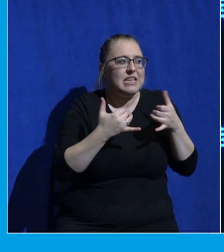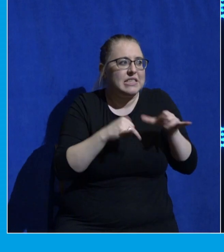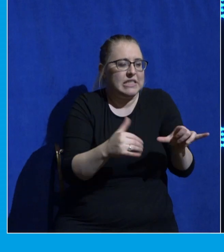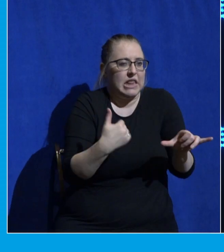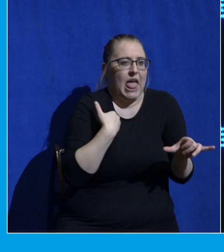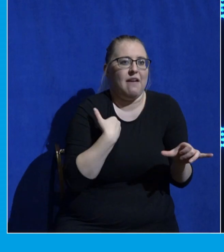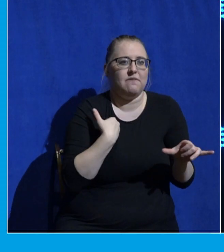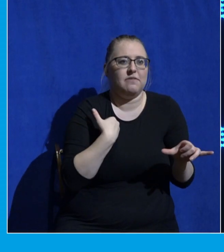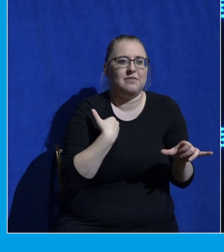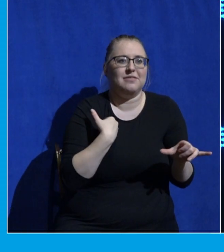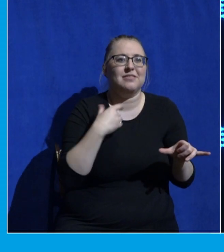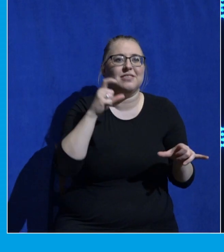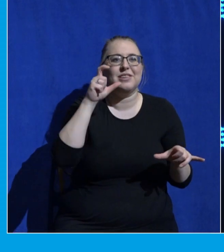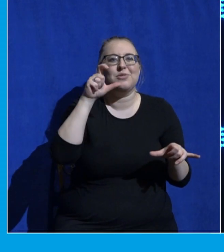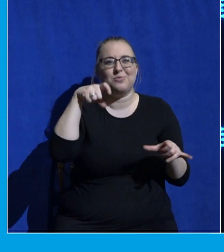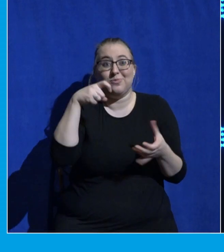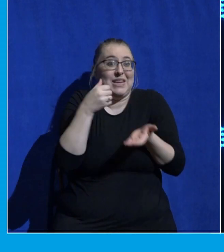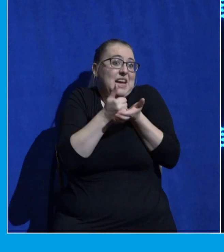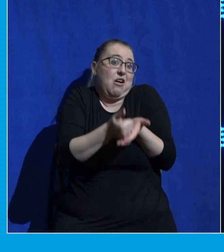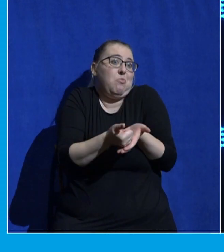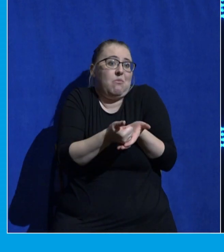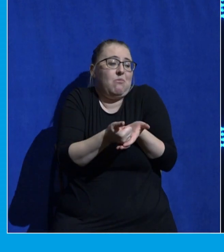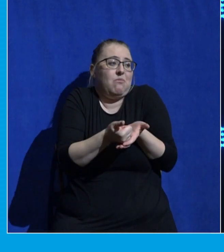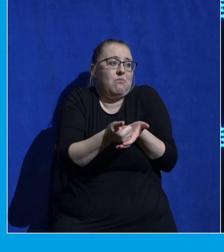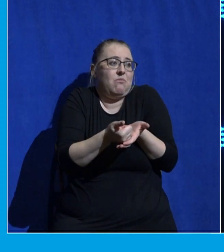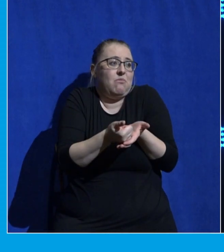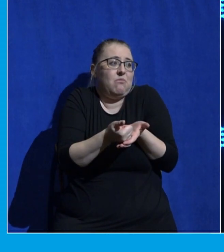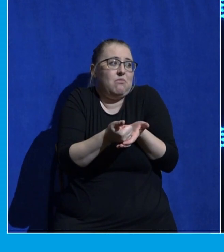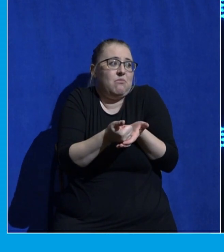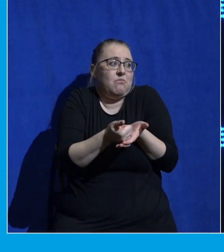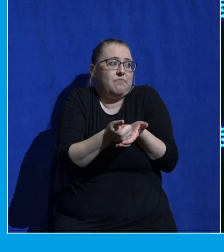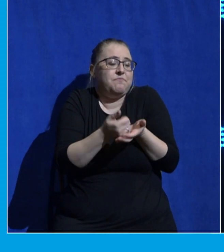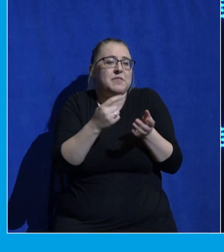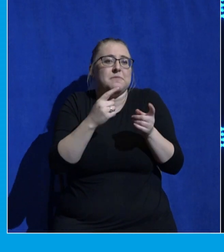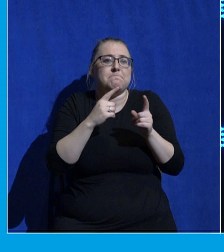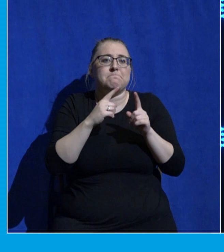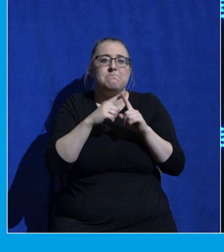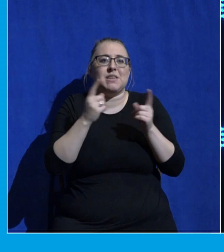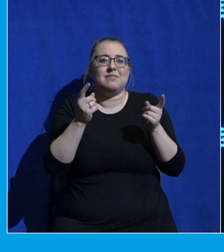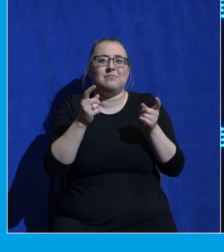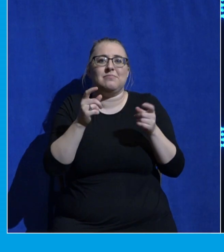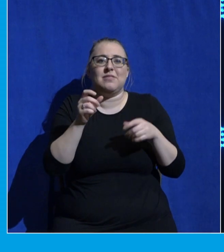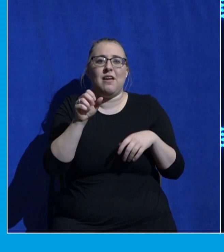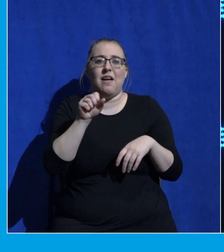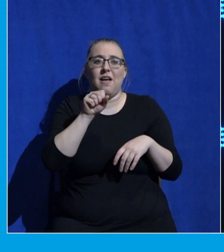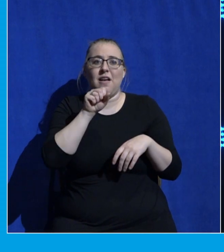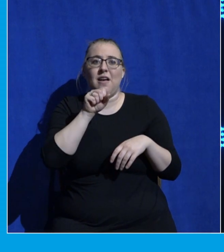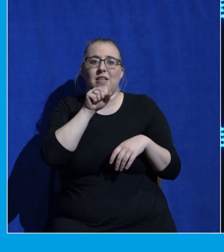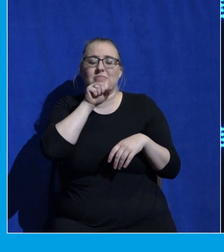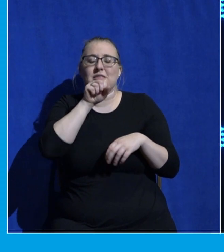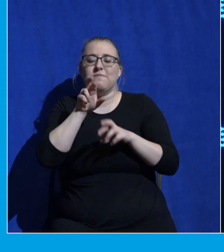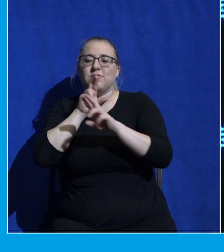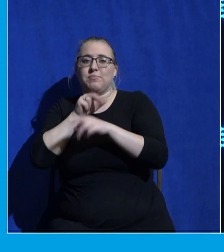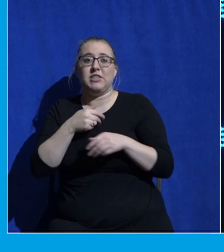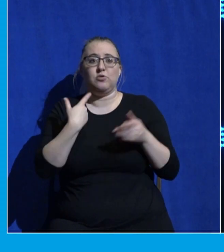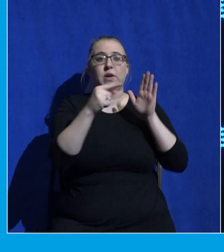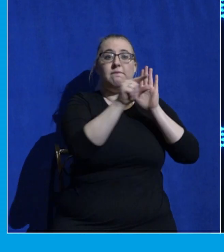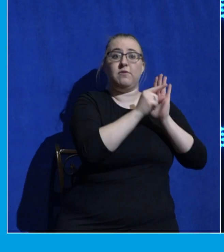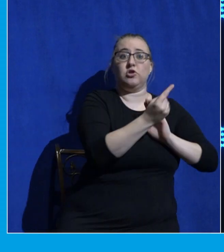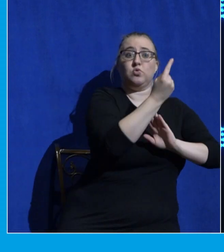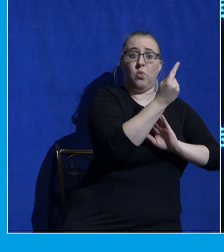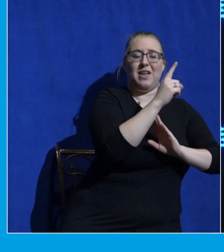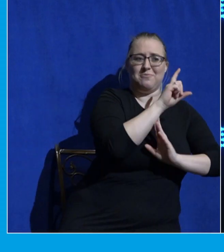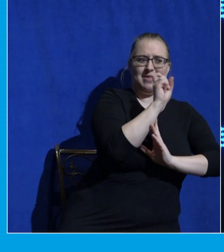help. We need help. But I love the response of verse 1. The response begins